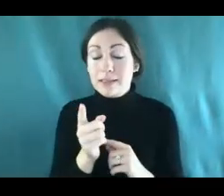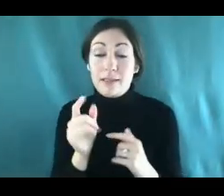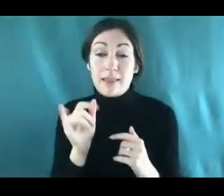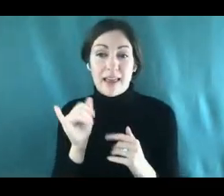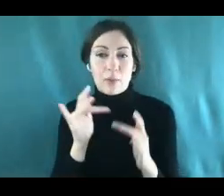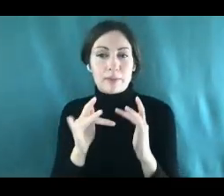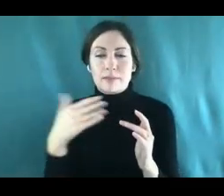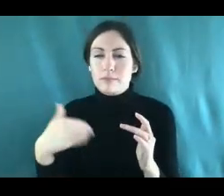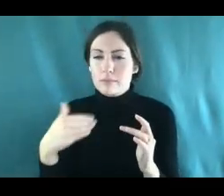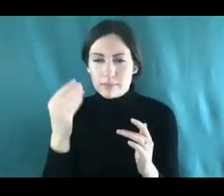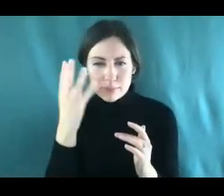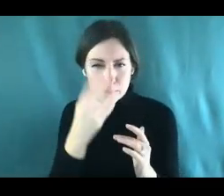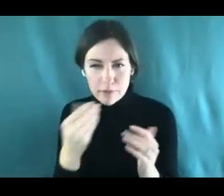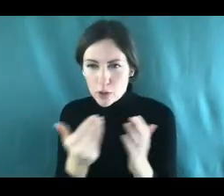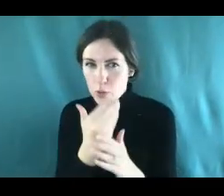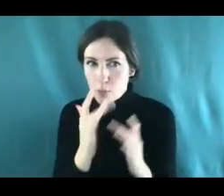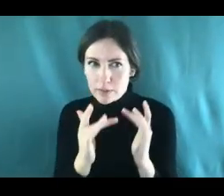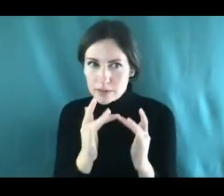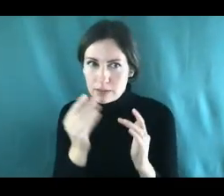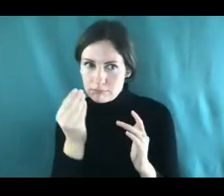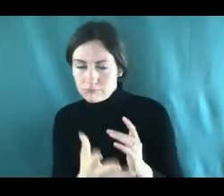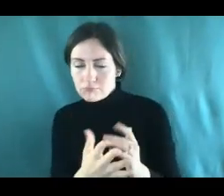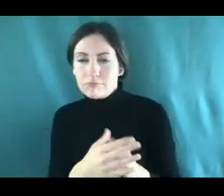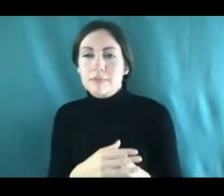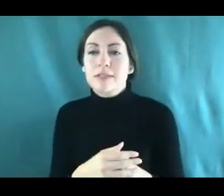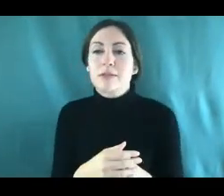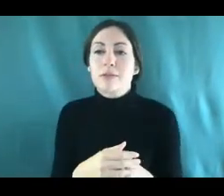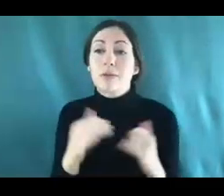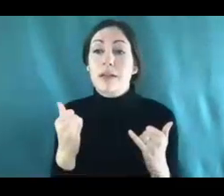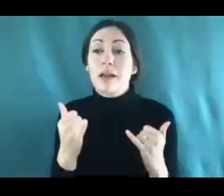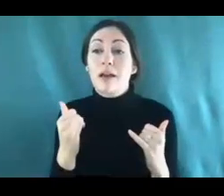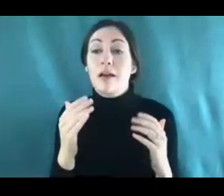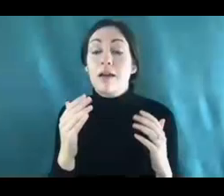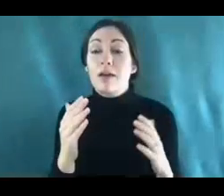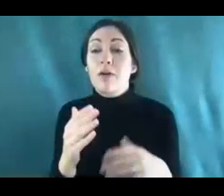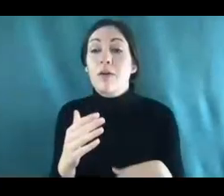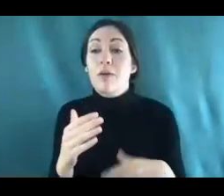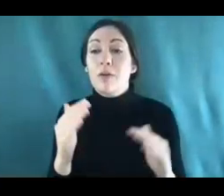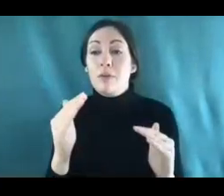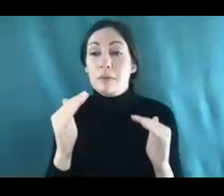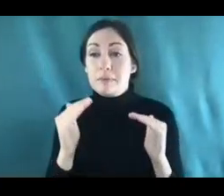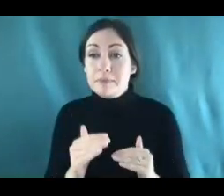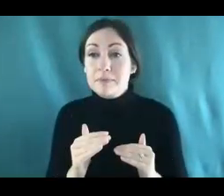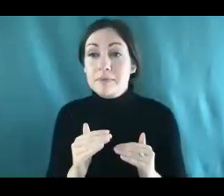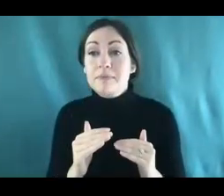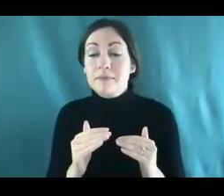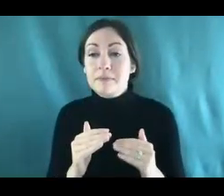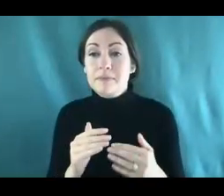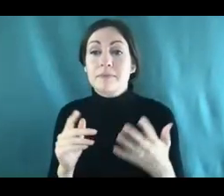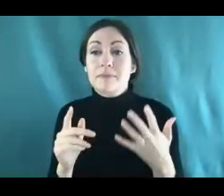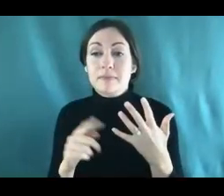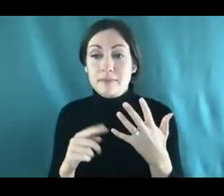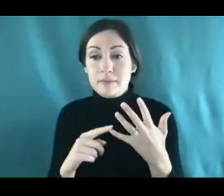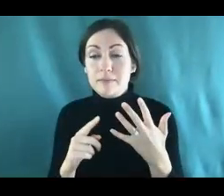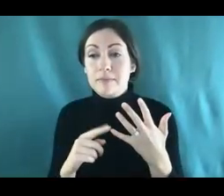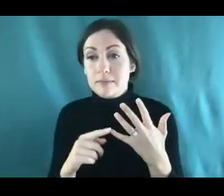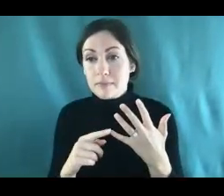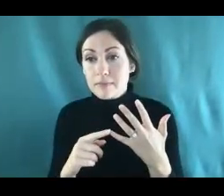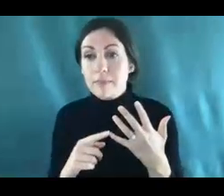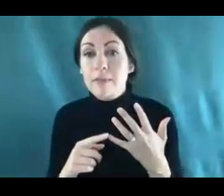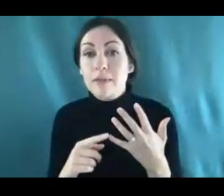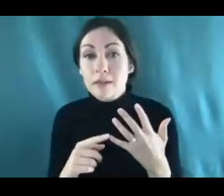they've got kind of set up there. So with that said, we will go ahead and turn our agenda item to agenda item number 5,